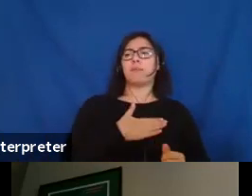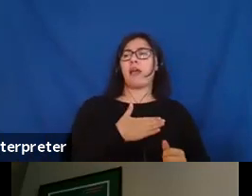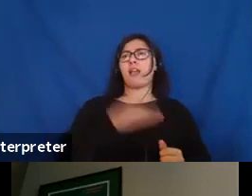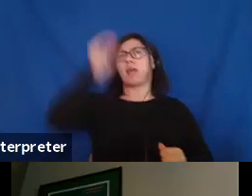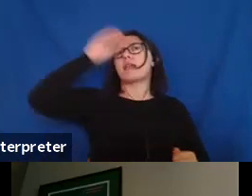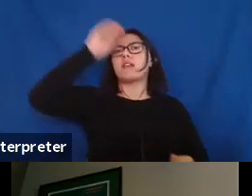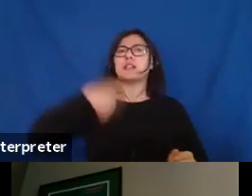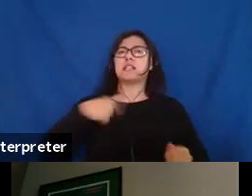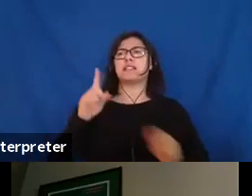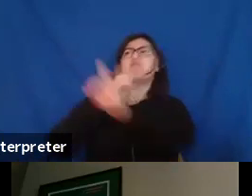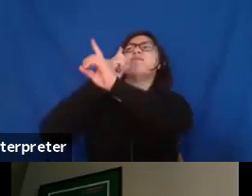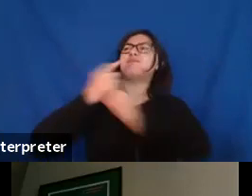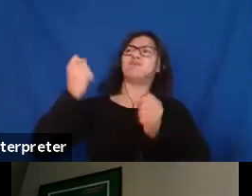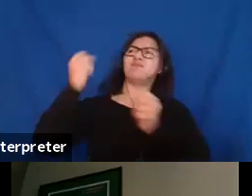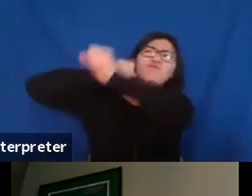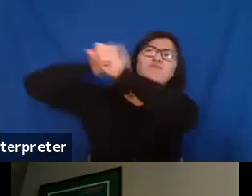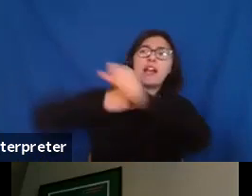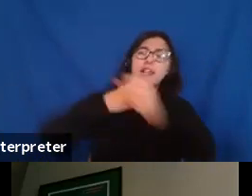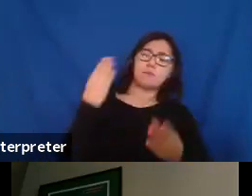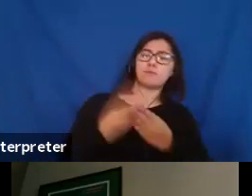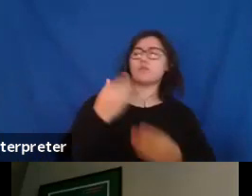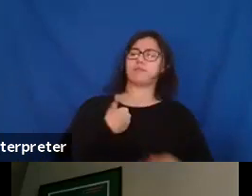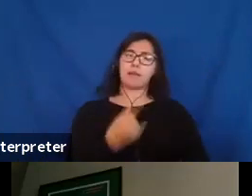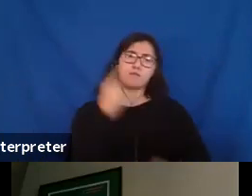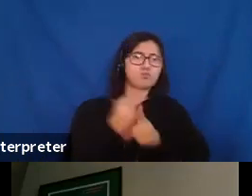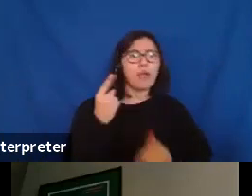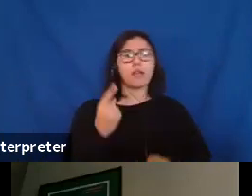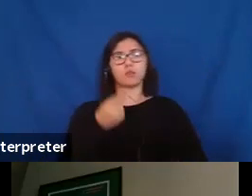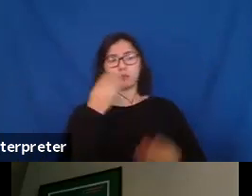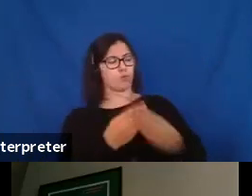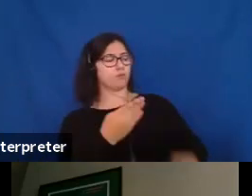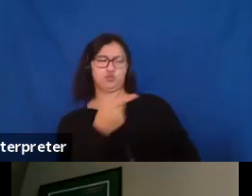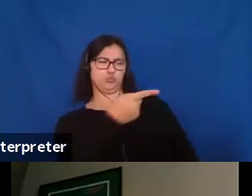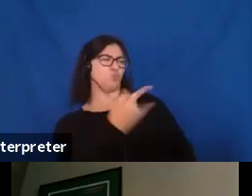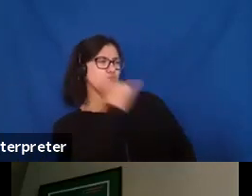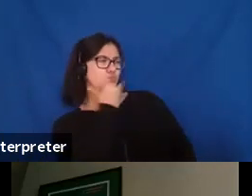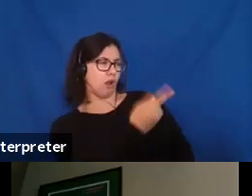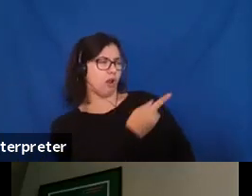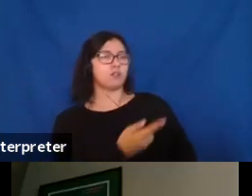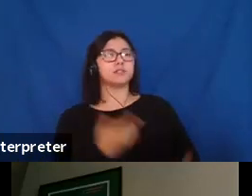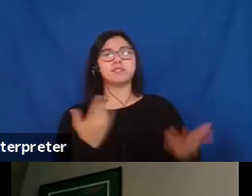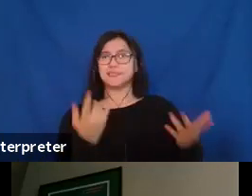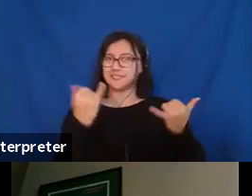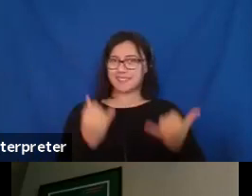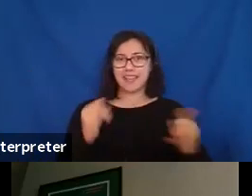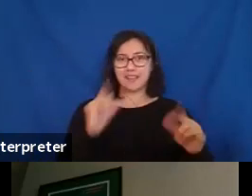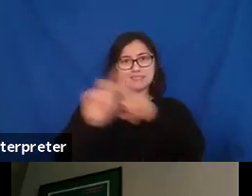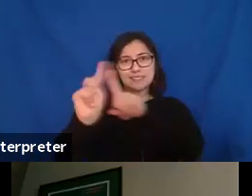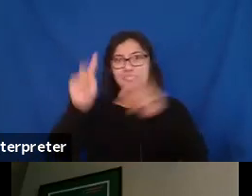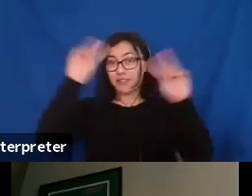to, you know, fight to kind of prove that they're right or wrong, because now we're just looking at a bunch of issues and they're not attached to